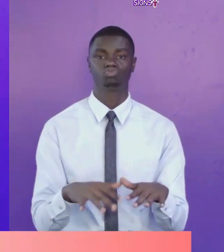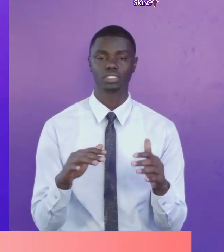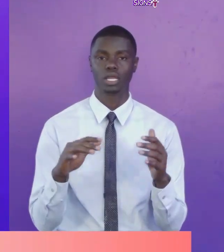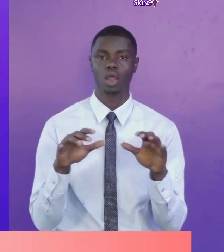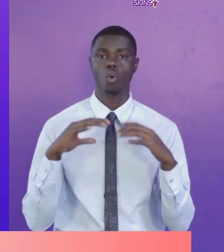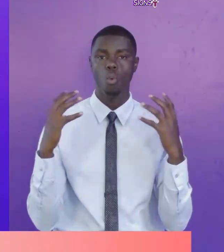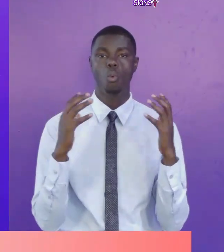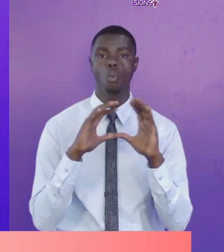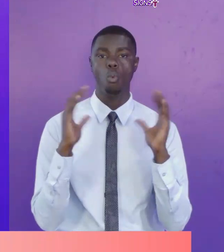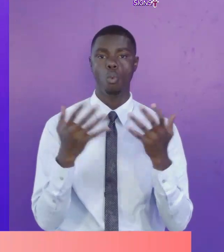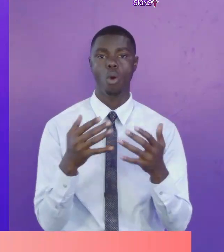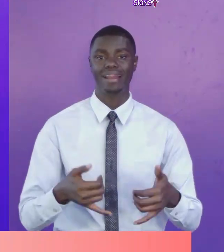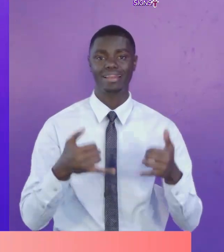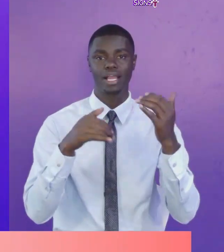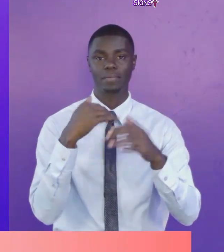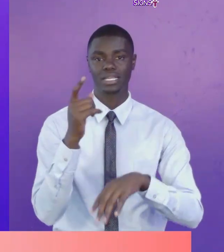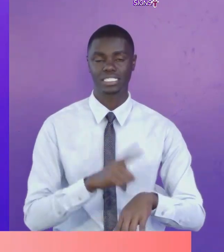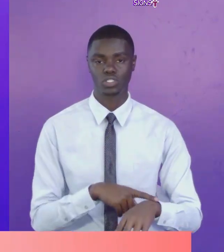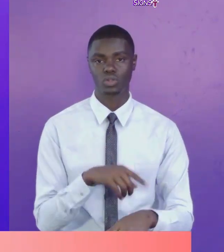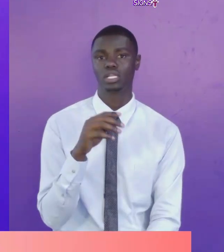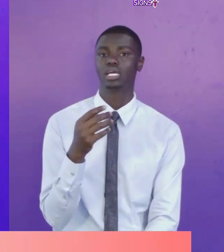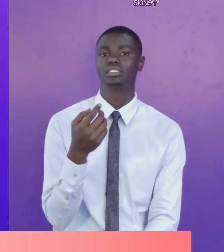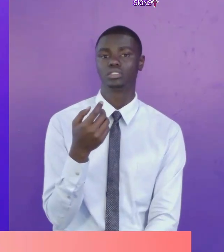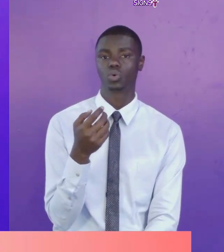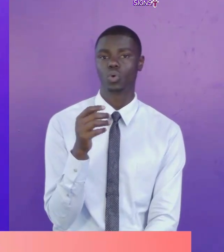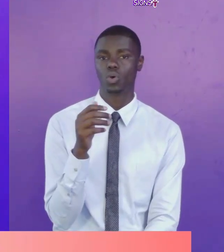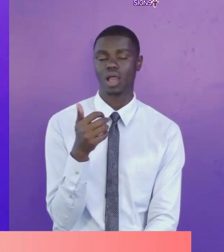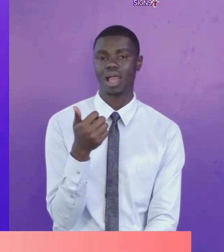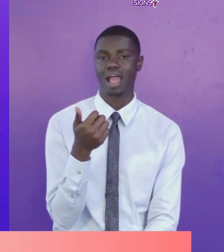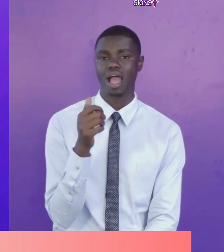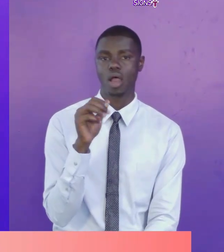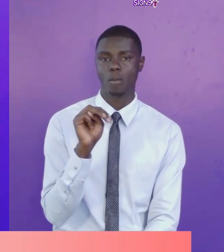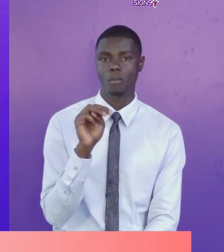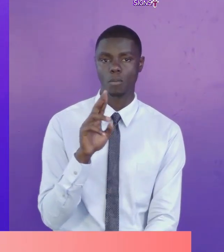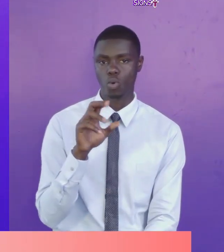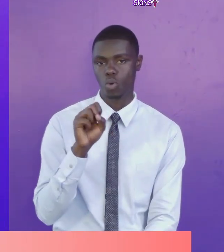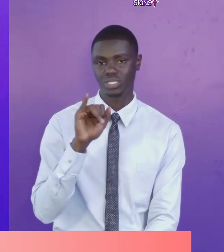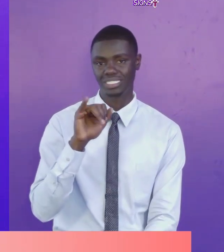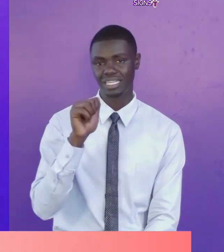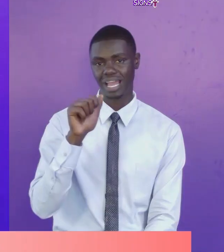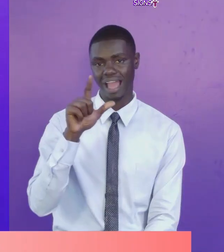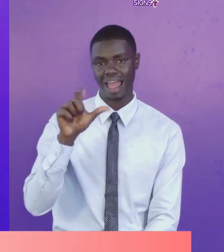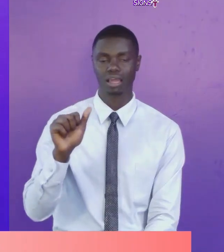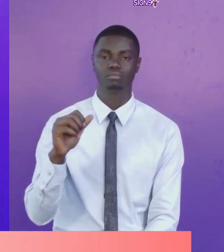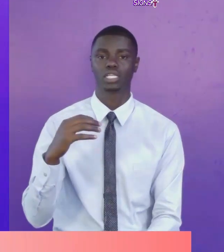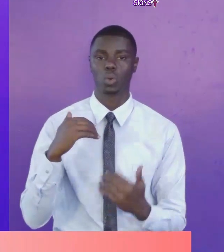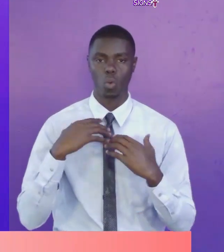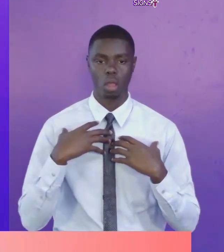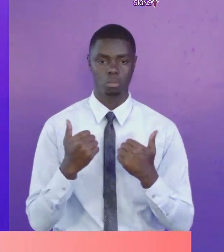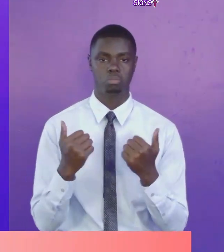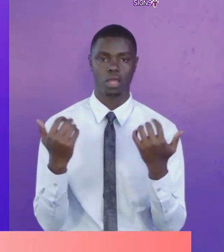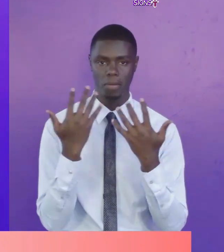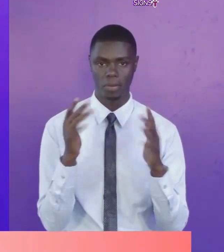season, Musiala atakuwa amepona. Yeah. I like that guy. Yeah. I like that guy. Na